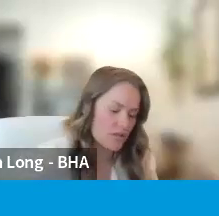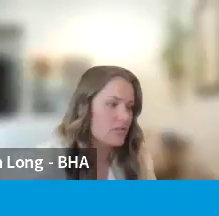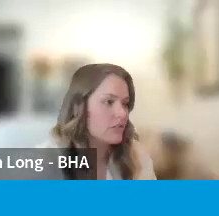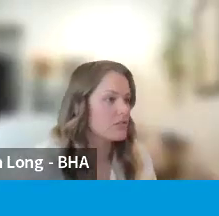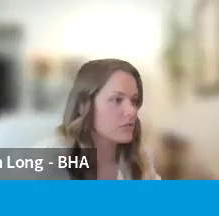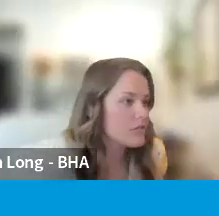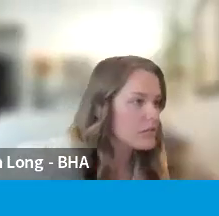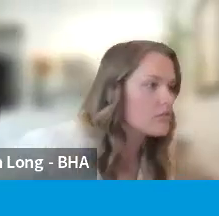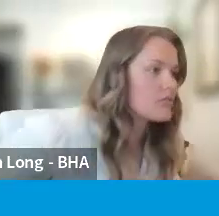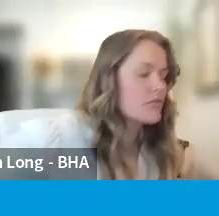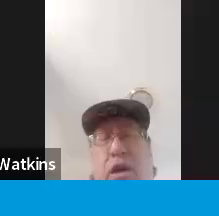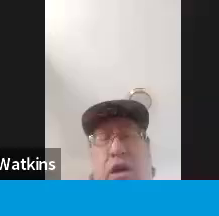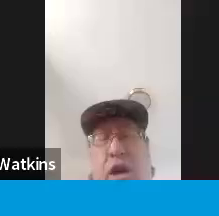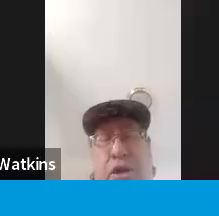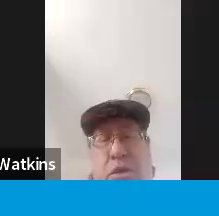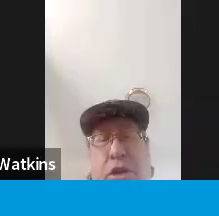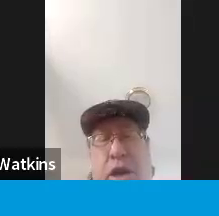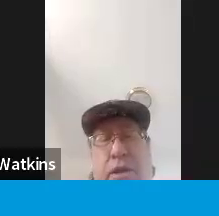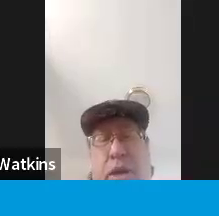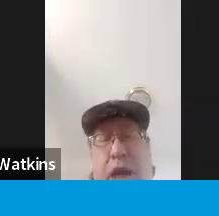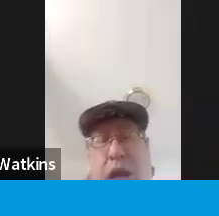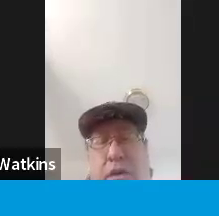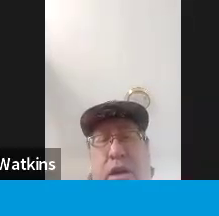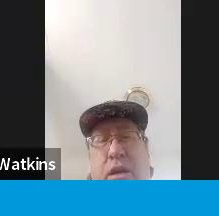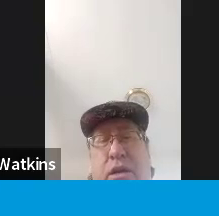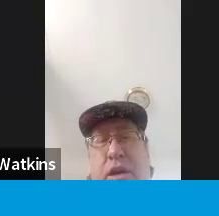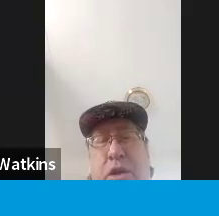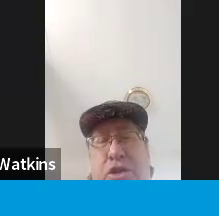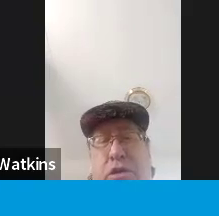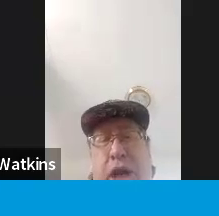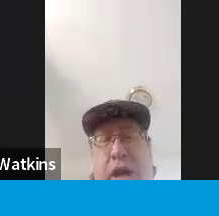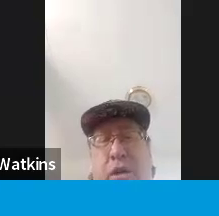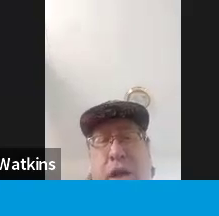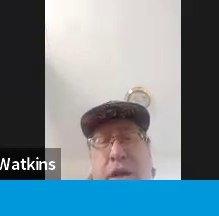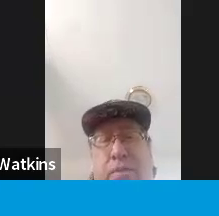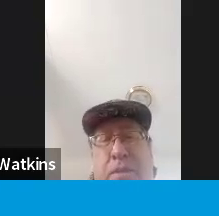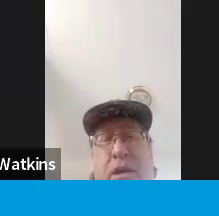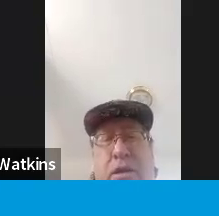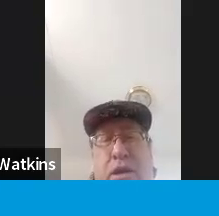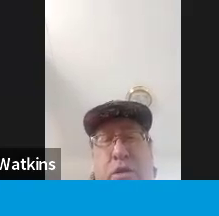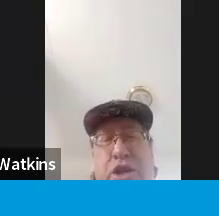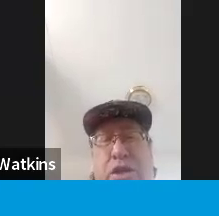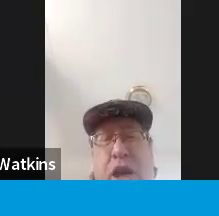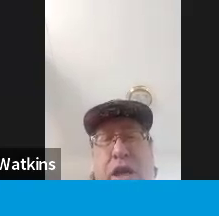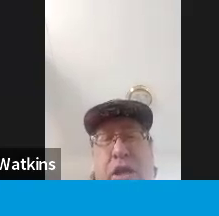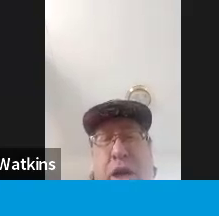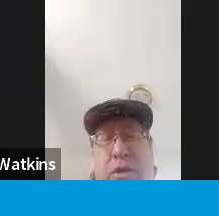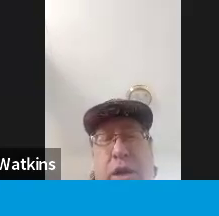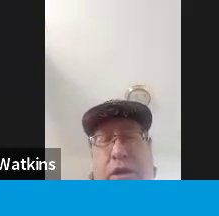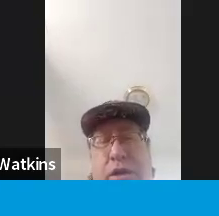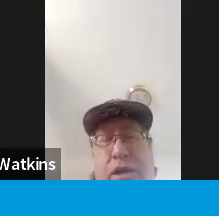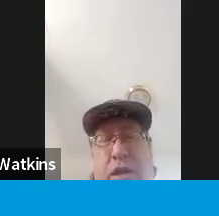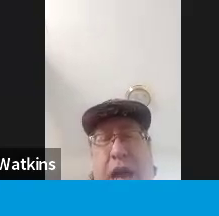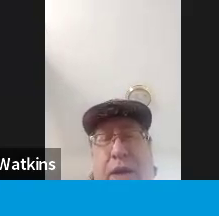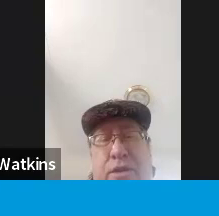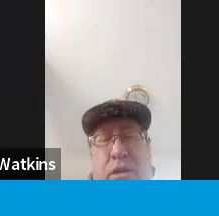recommendation. It's a huge accomplishment now that we have the commissioner now, and you know, she's talking about doing